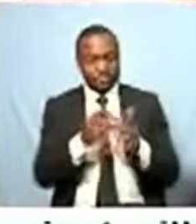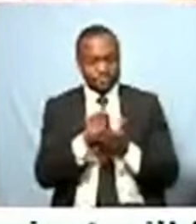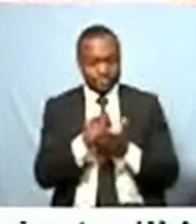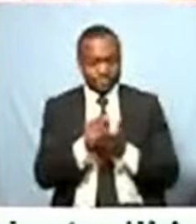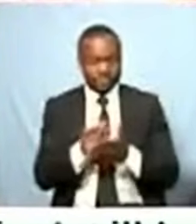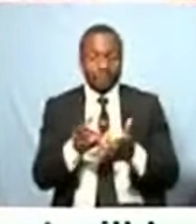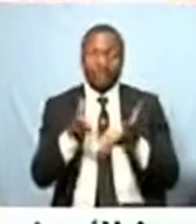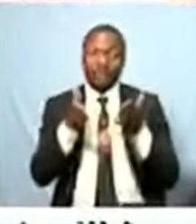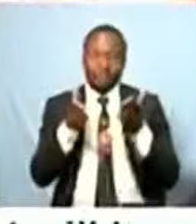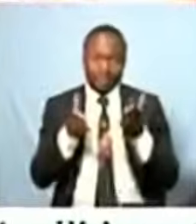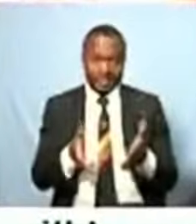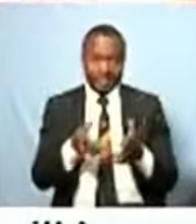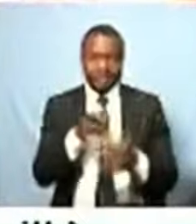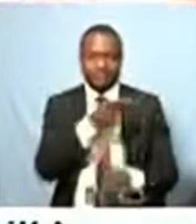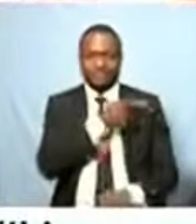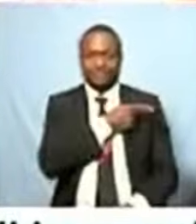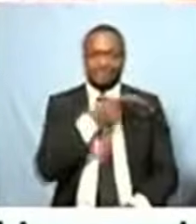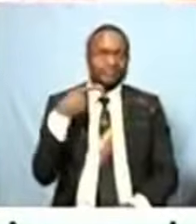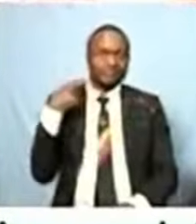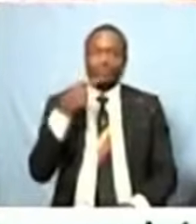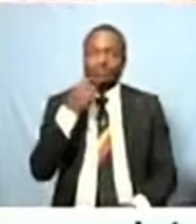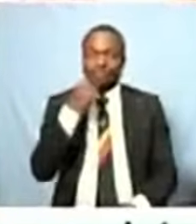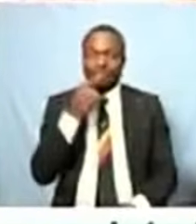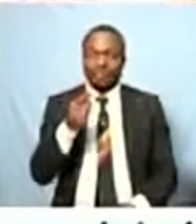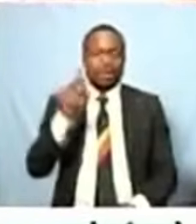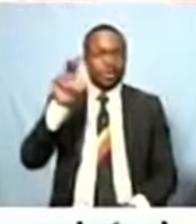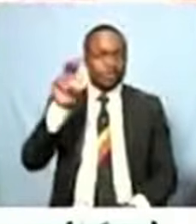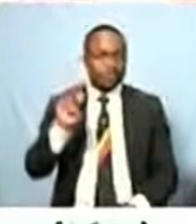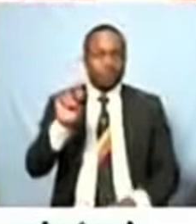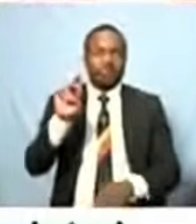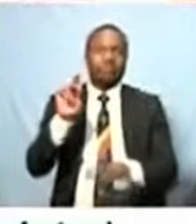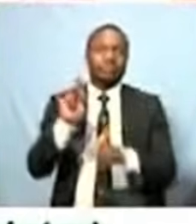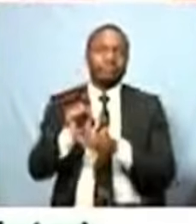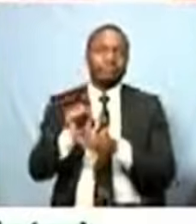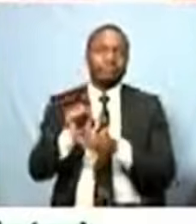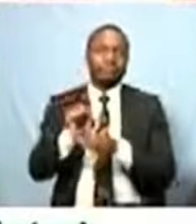floor of this House we have said there is not a single project